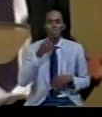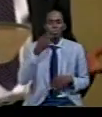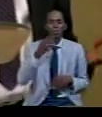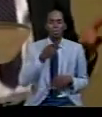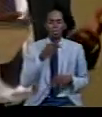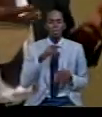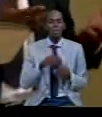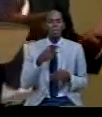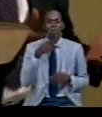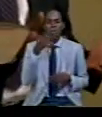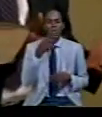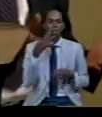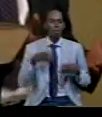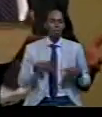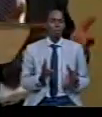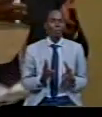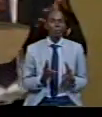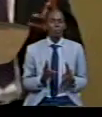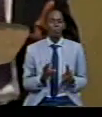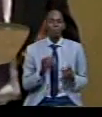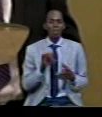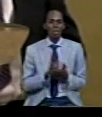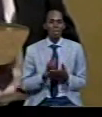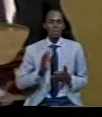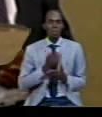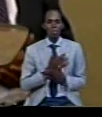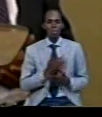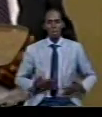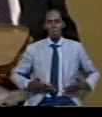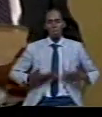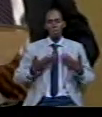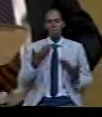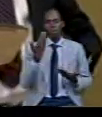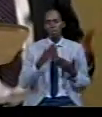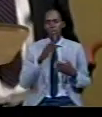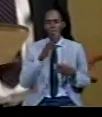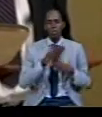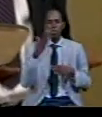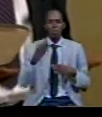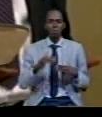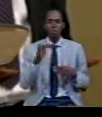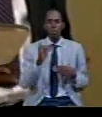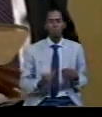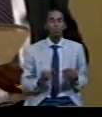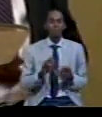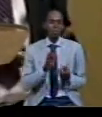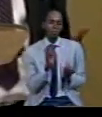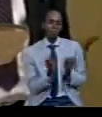measure, so that our lives will be completely turned around.